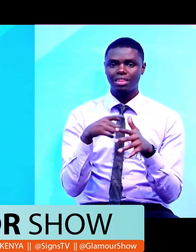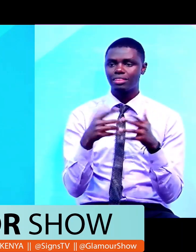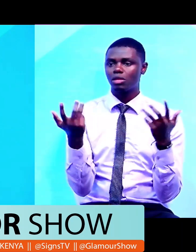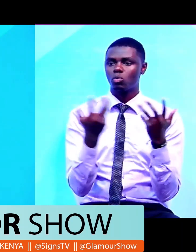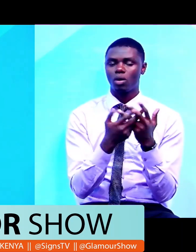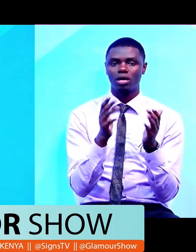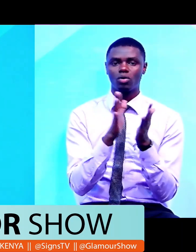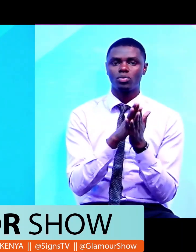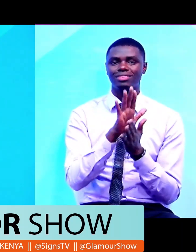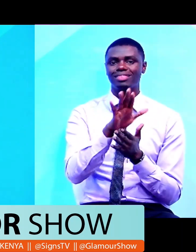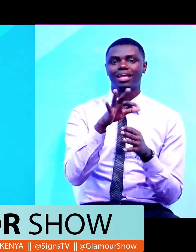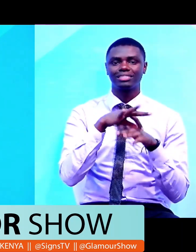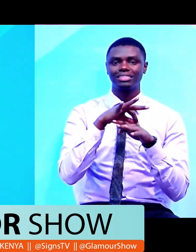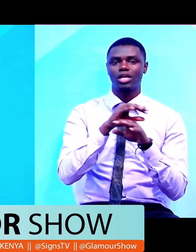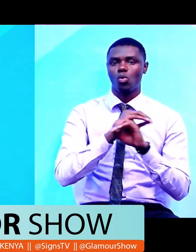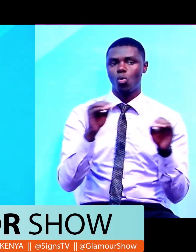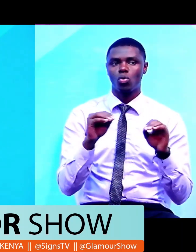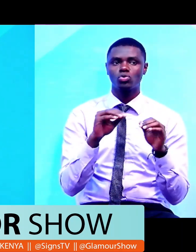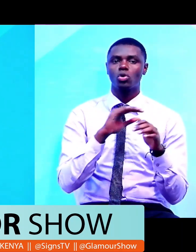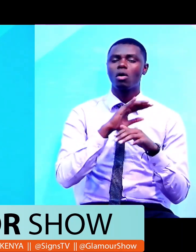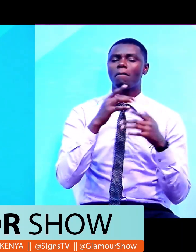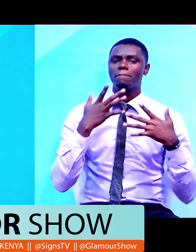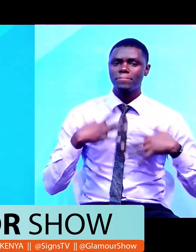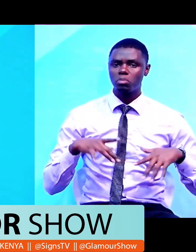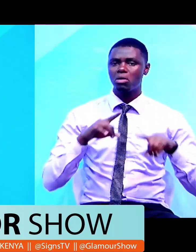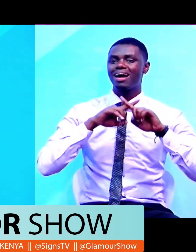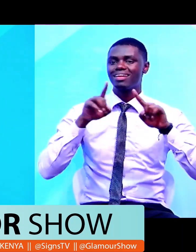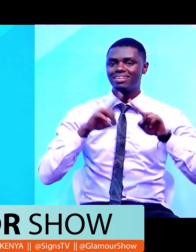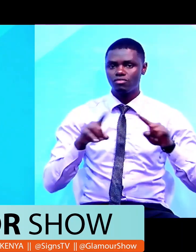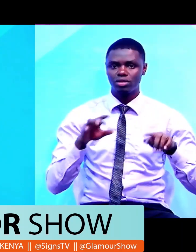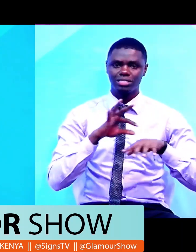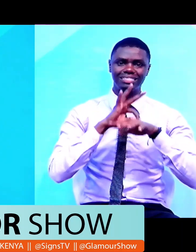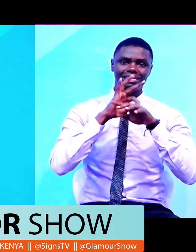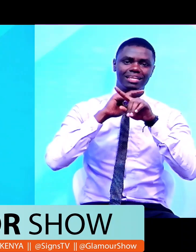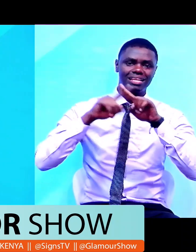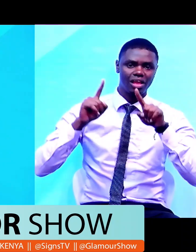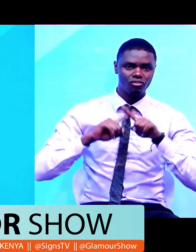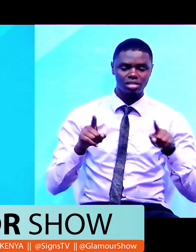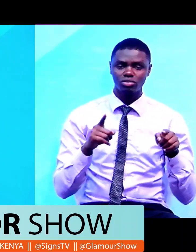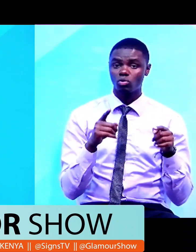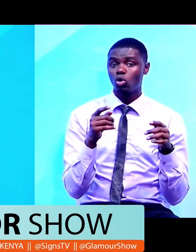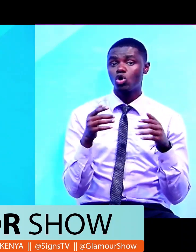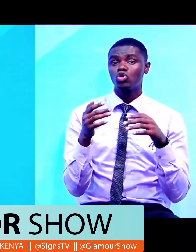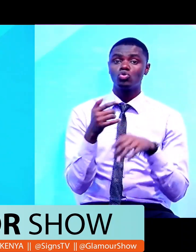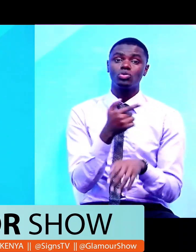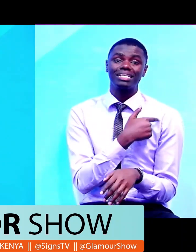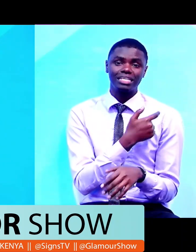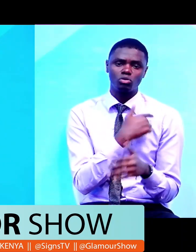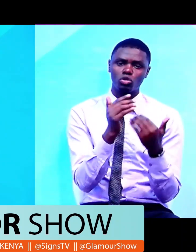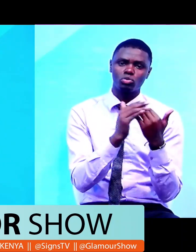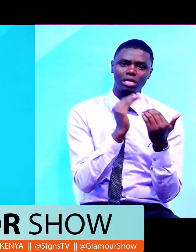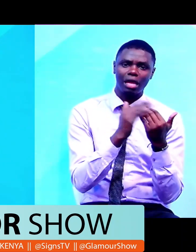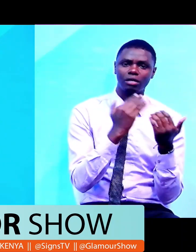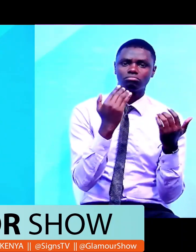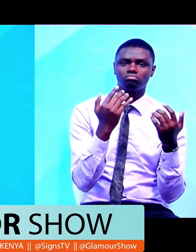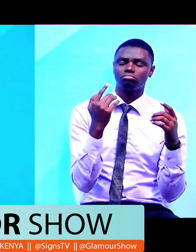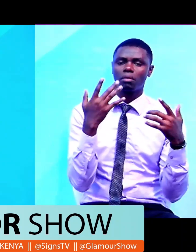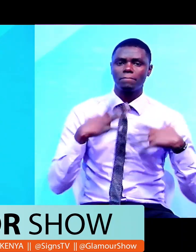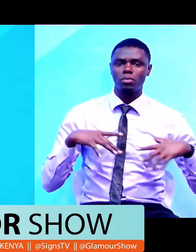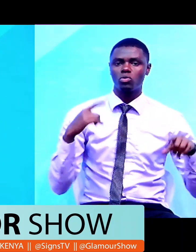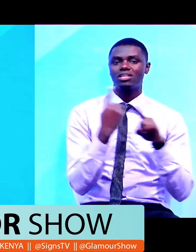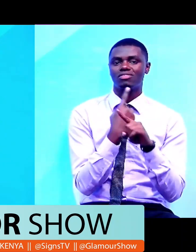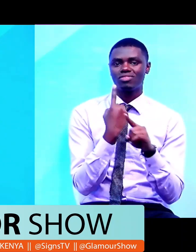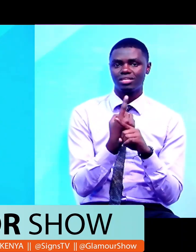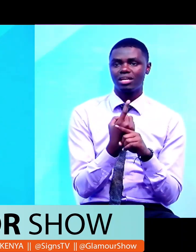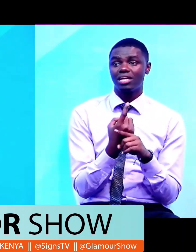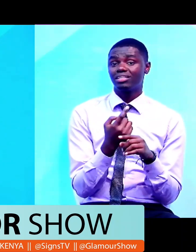for everyone. So everyone is different, every skin is different, so you treat everyone differently. The way I